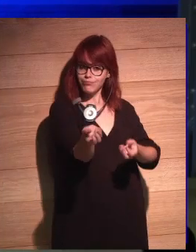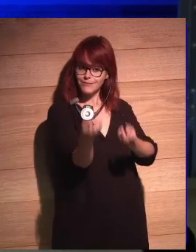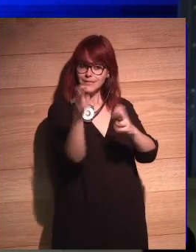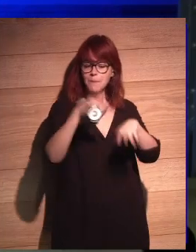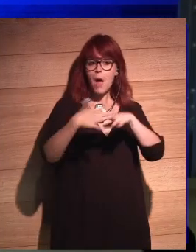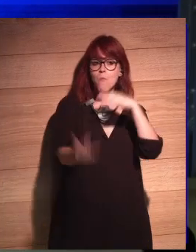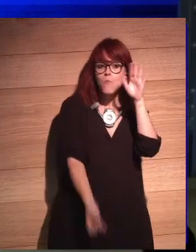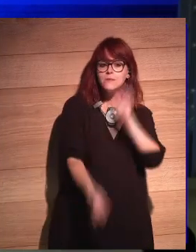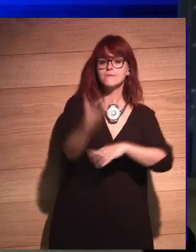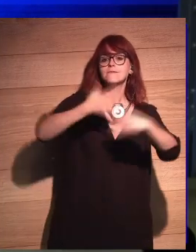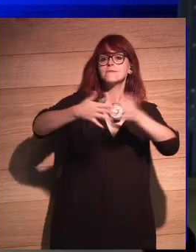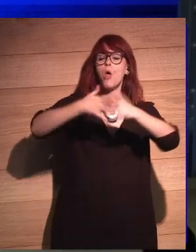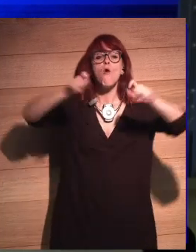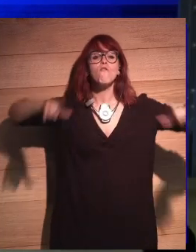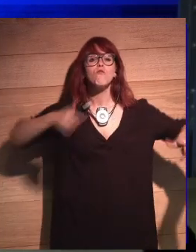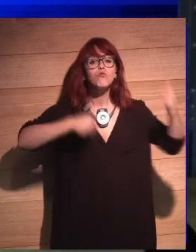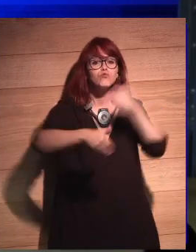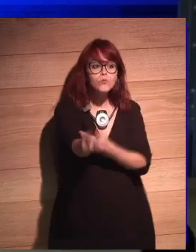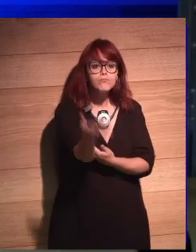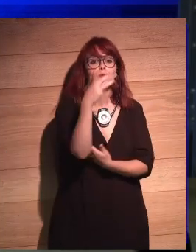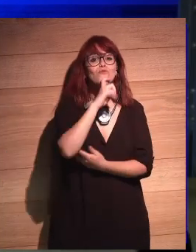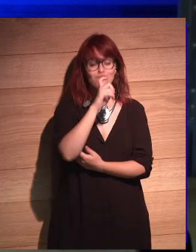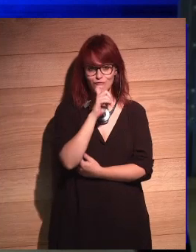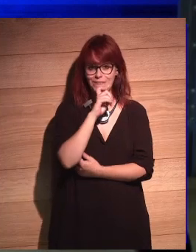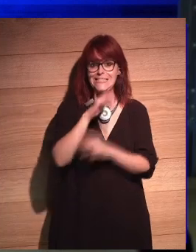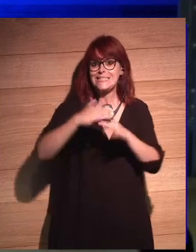future. And if you're interested in anything I've said,